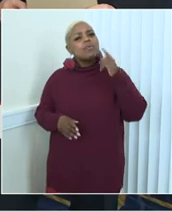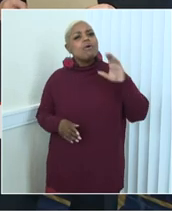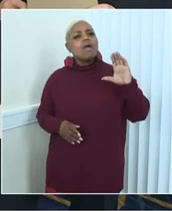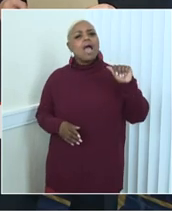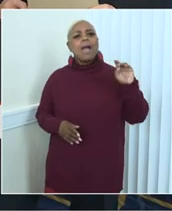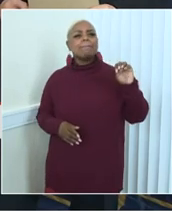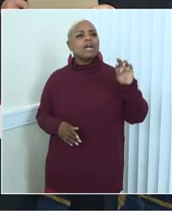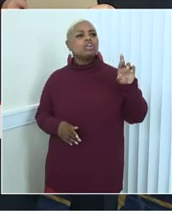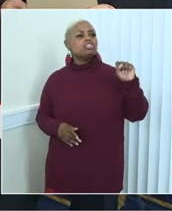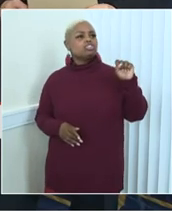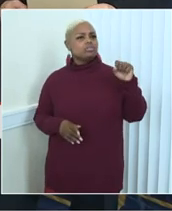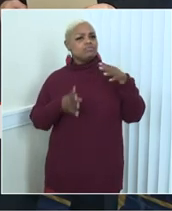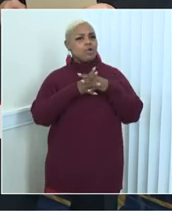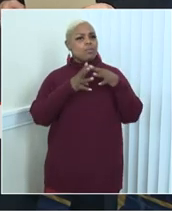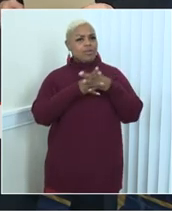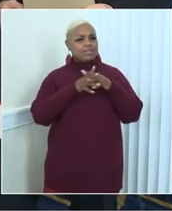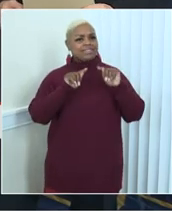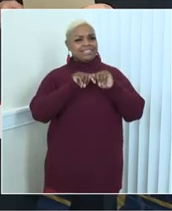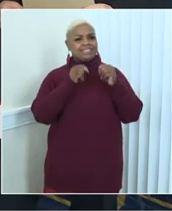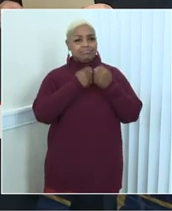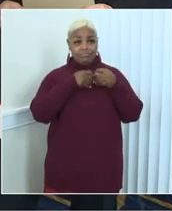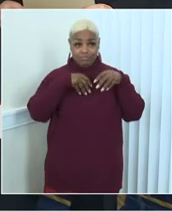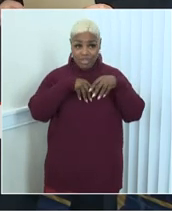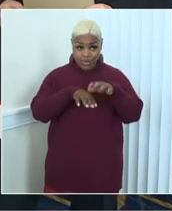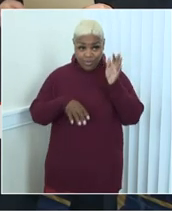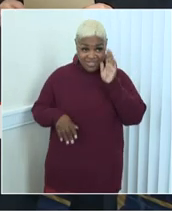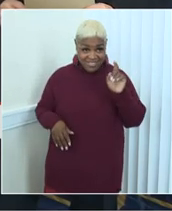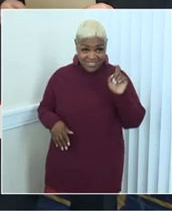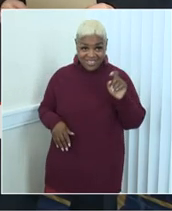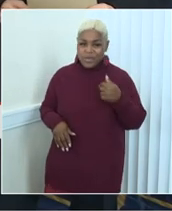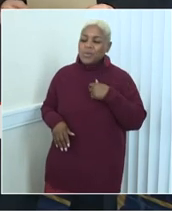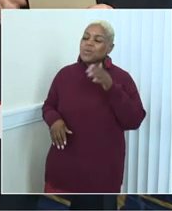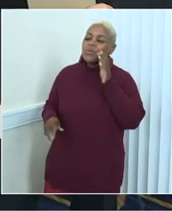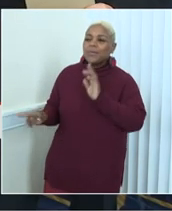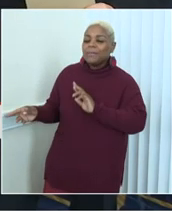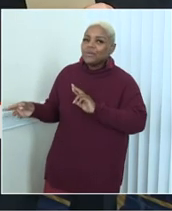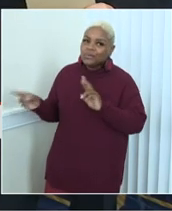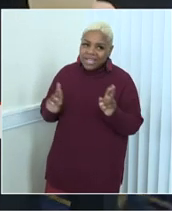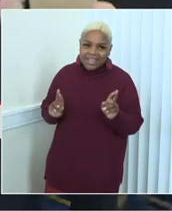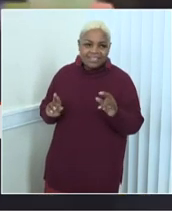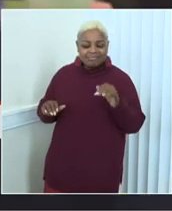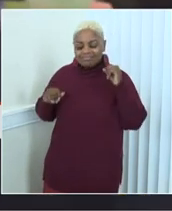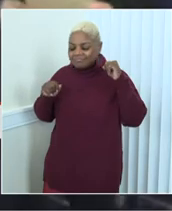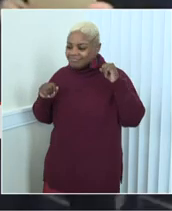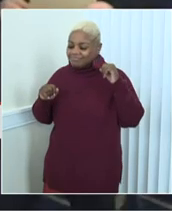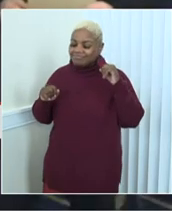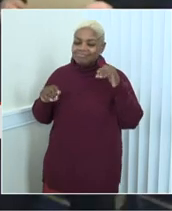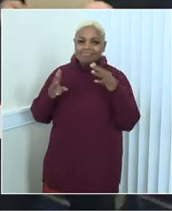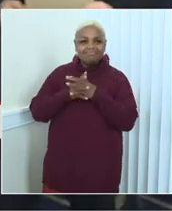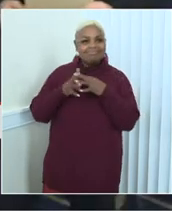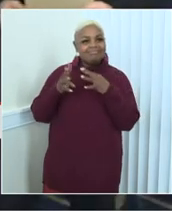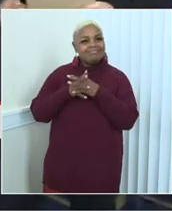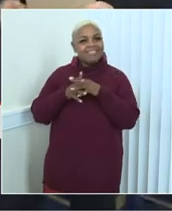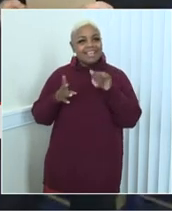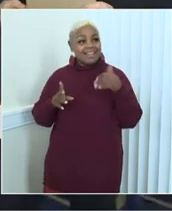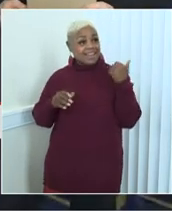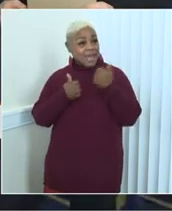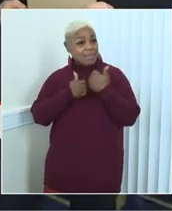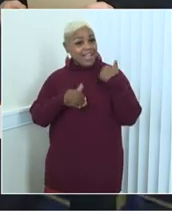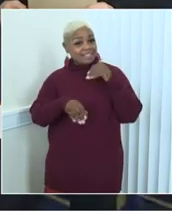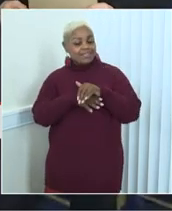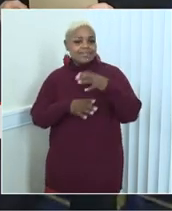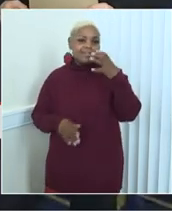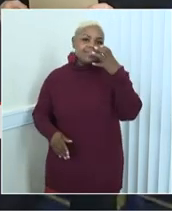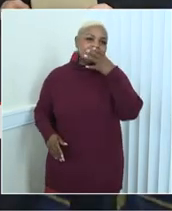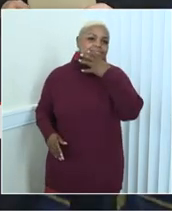Commander's Parade, we will be ready for it. Go Commanders. How about that game last night? But Mark, we will be ready for